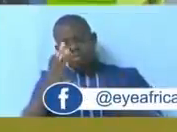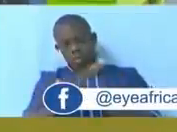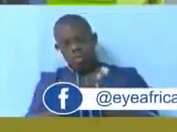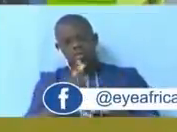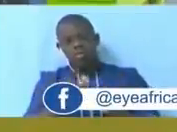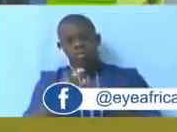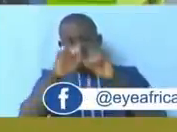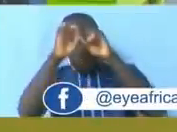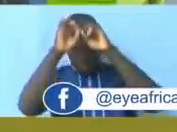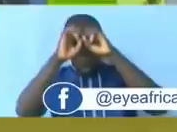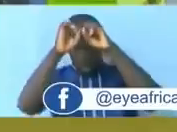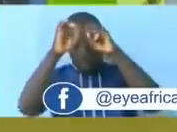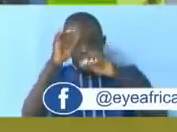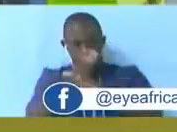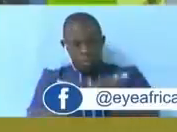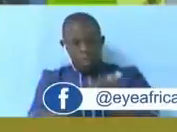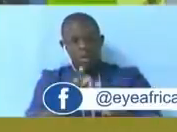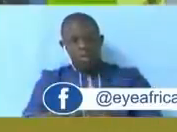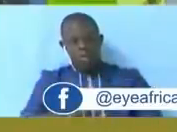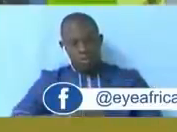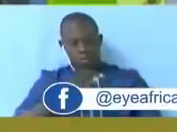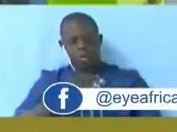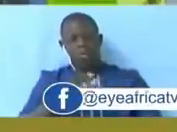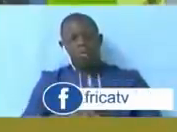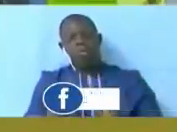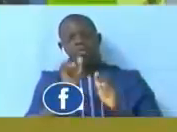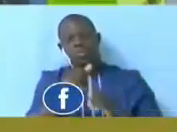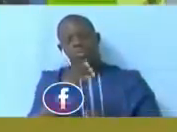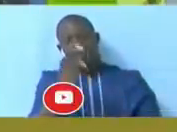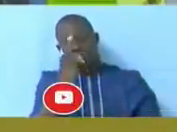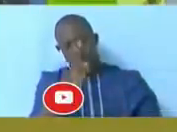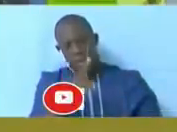the government was certainly confident that they were going to